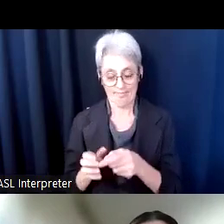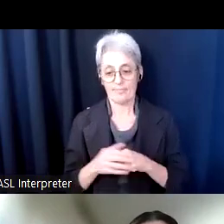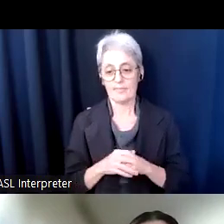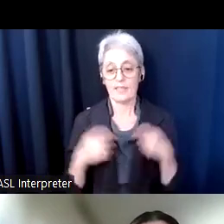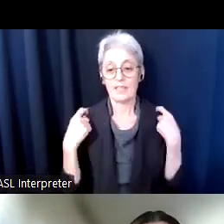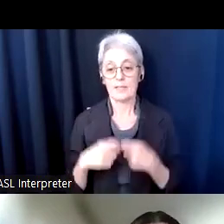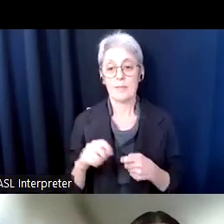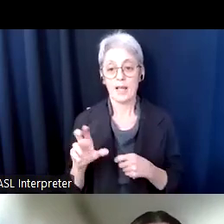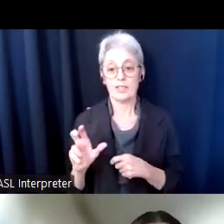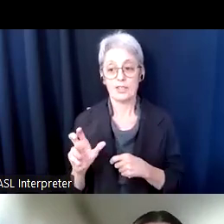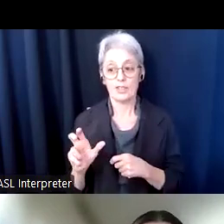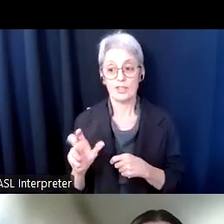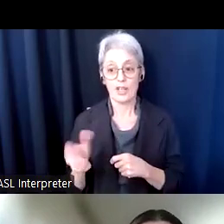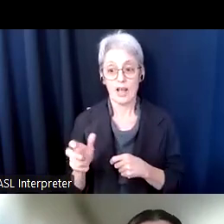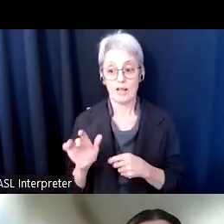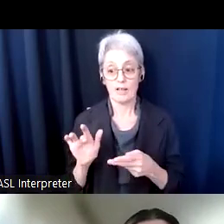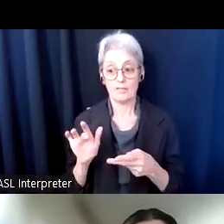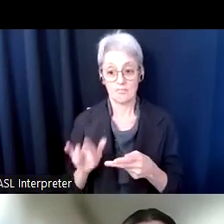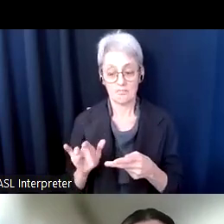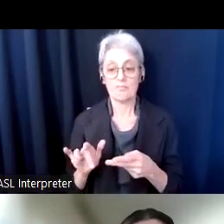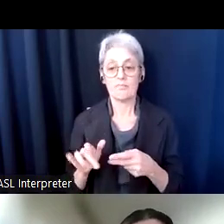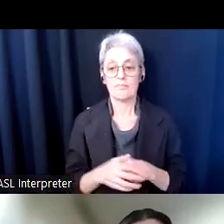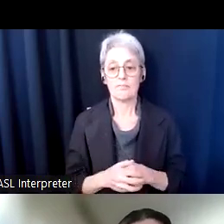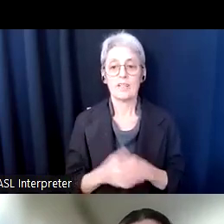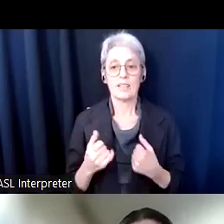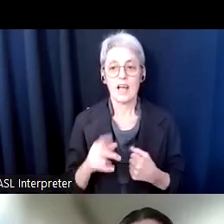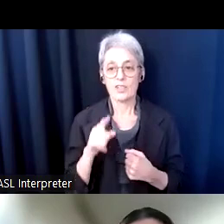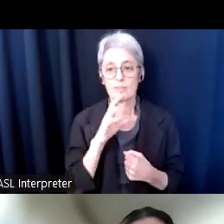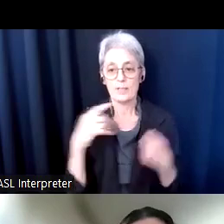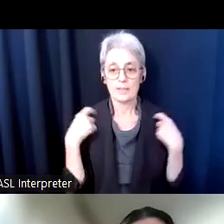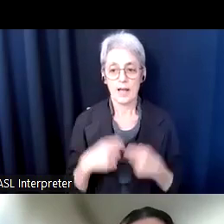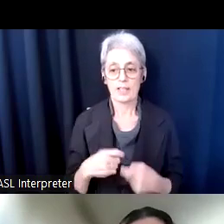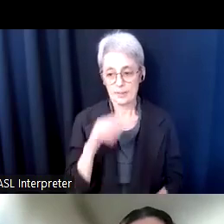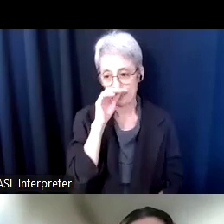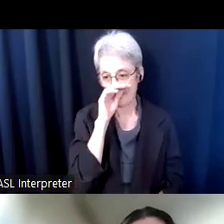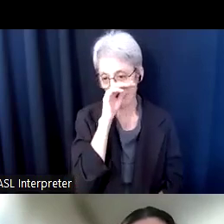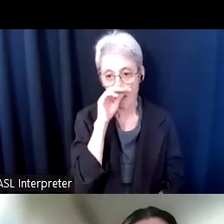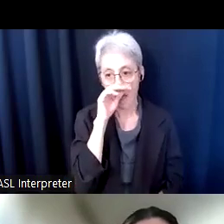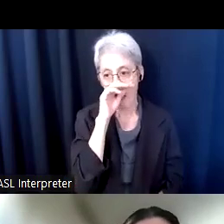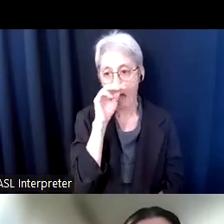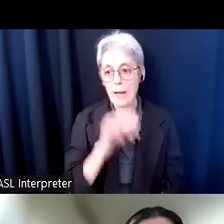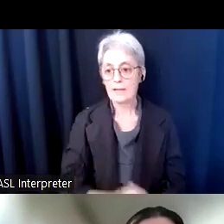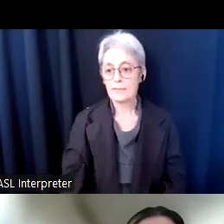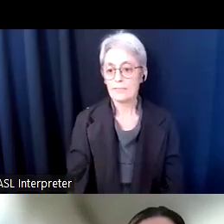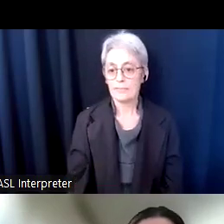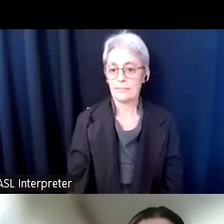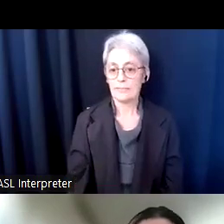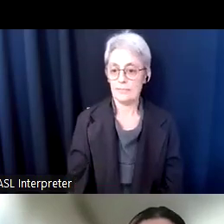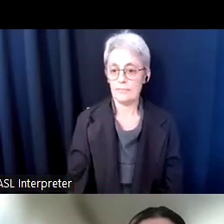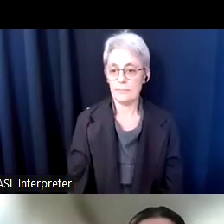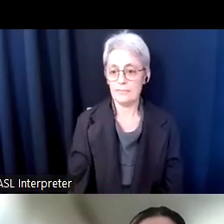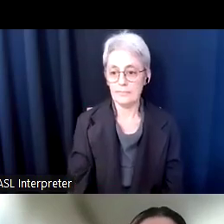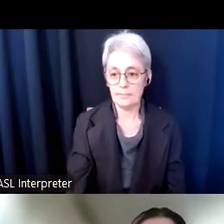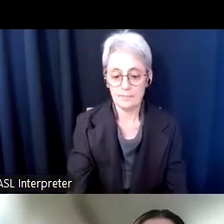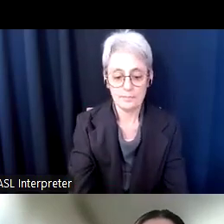silence the original audio. Se puede acceder a la interpretación en español en vivo haciendo clic en el botón